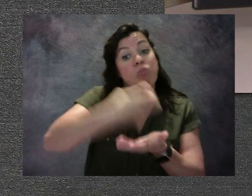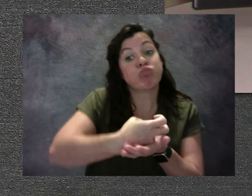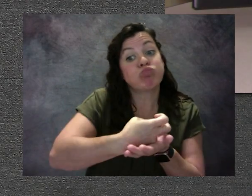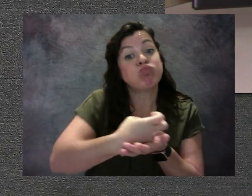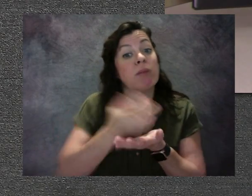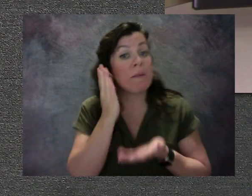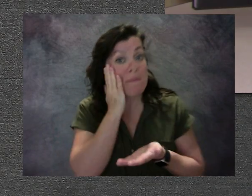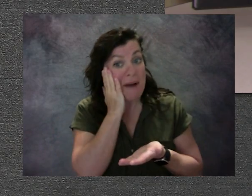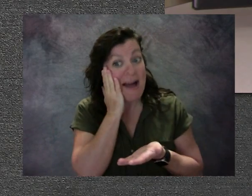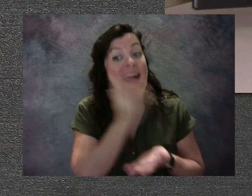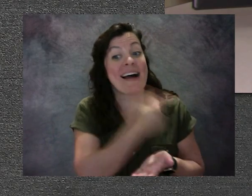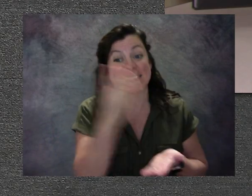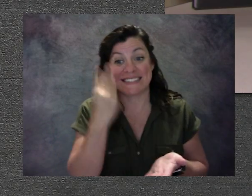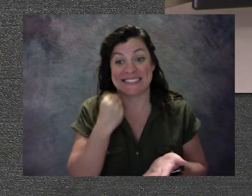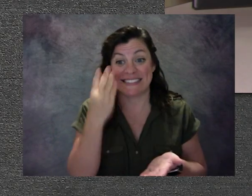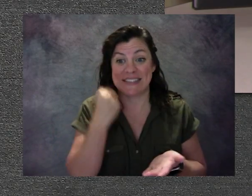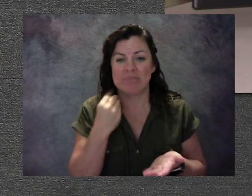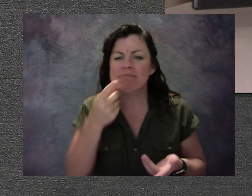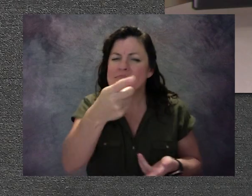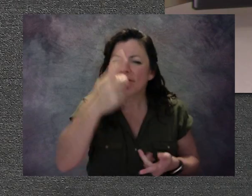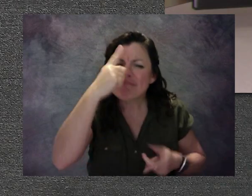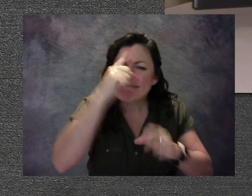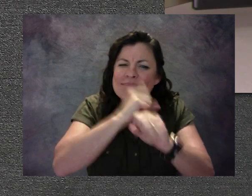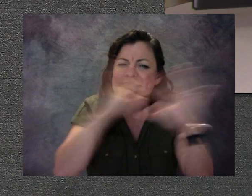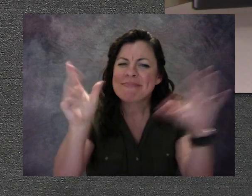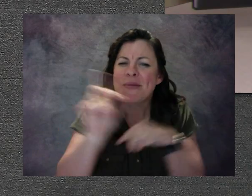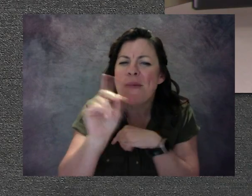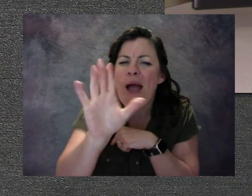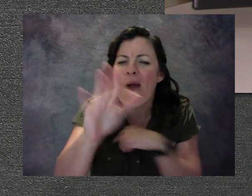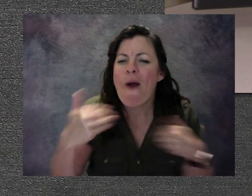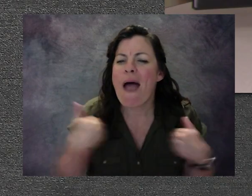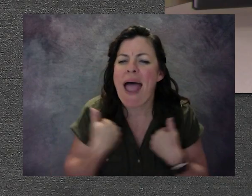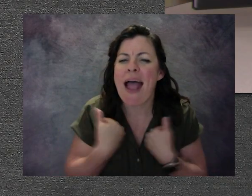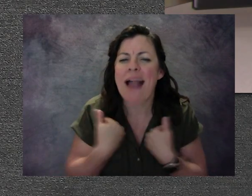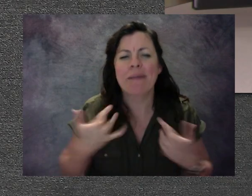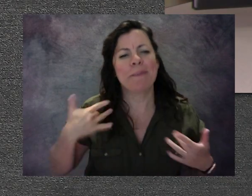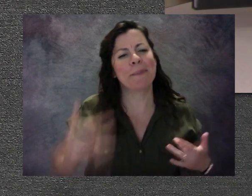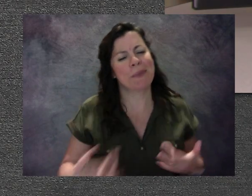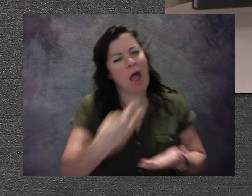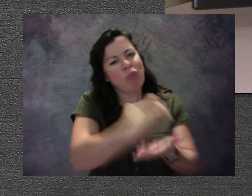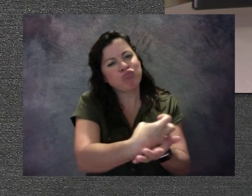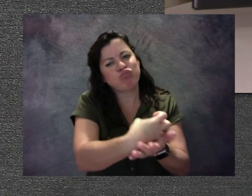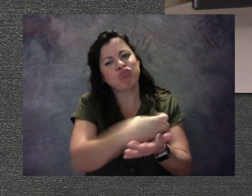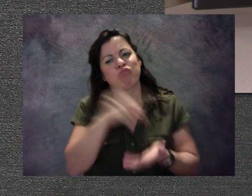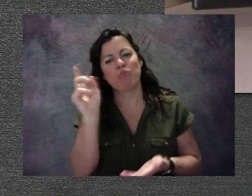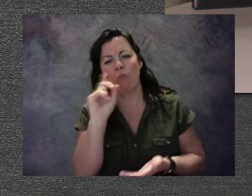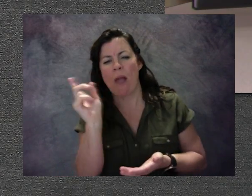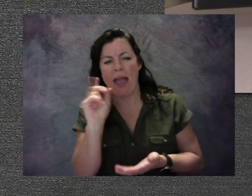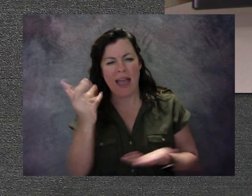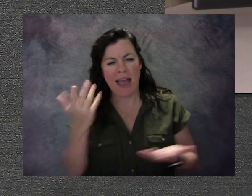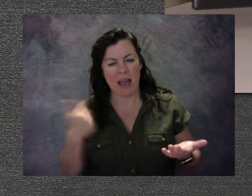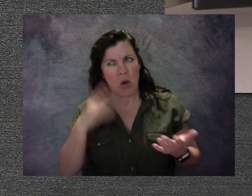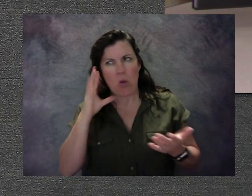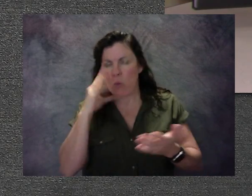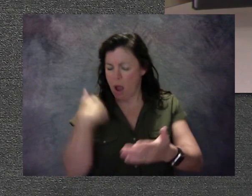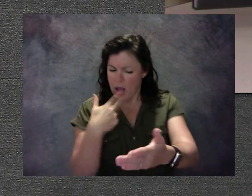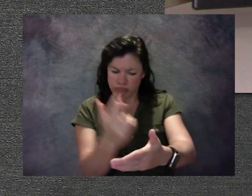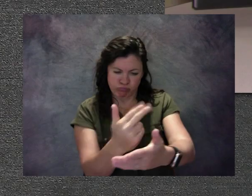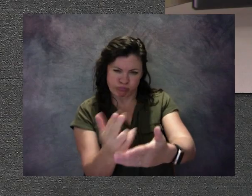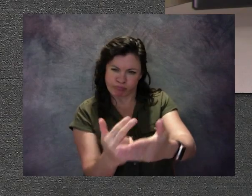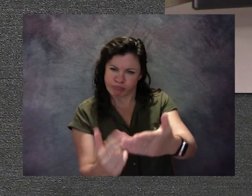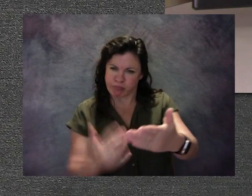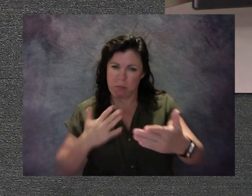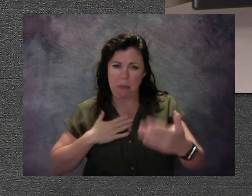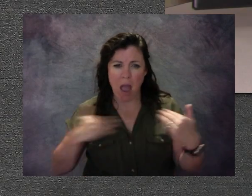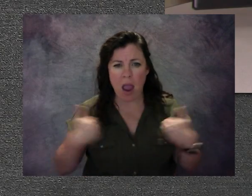where your animal might be if you did a painting of an animal in your house? A pet? If you had a little